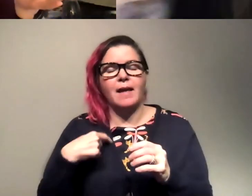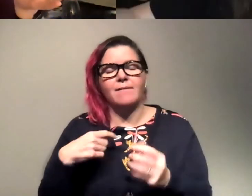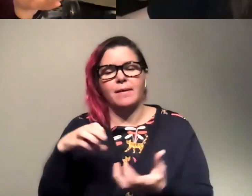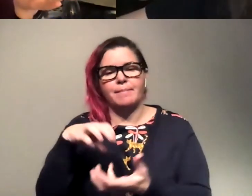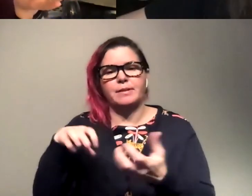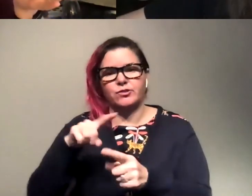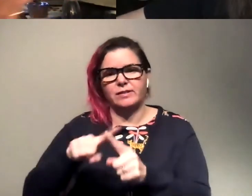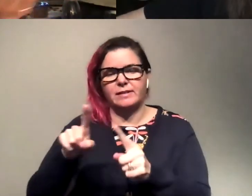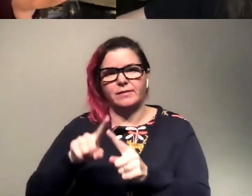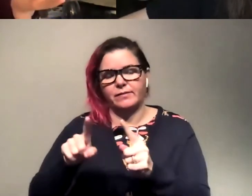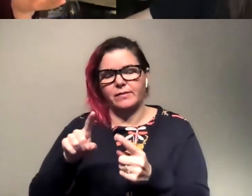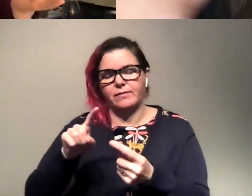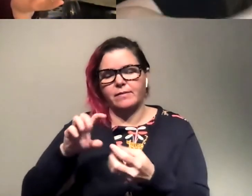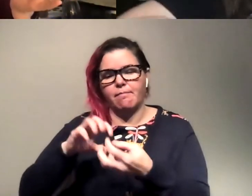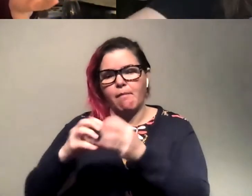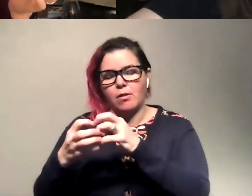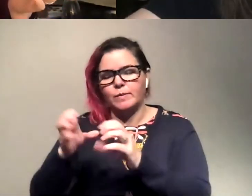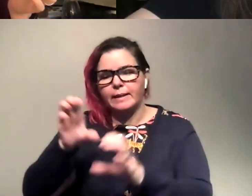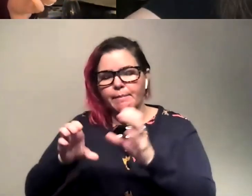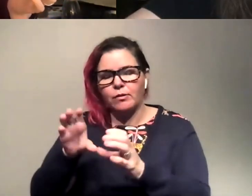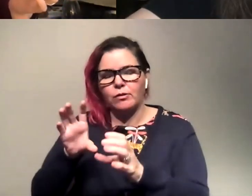different molecules or chemicals in